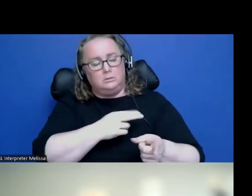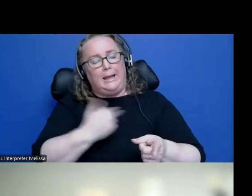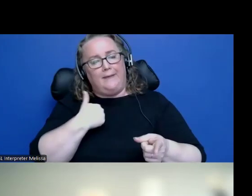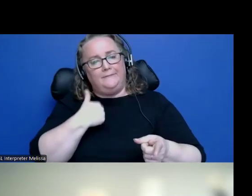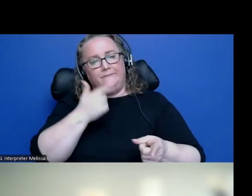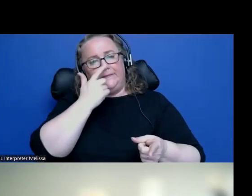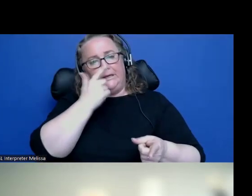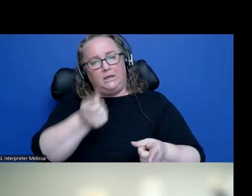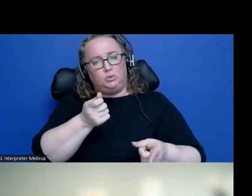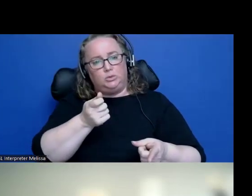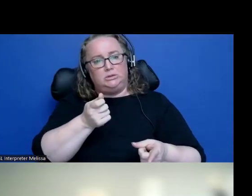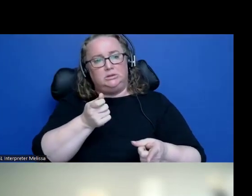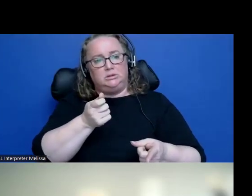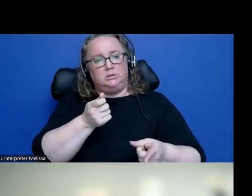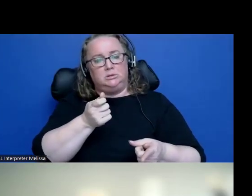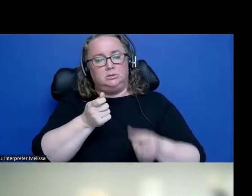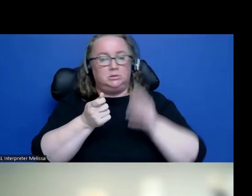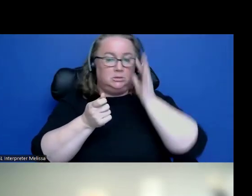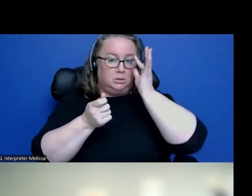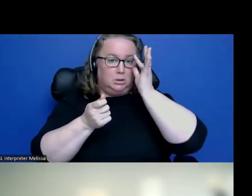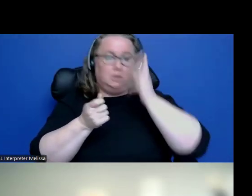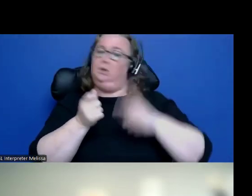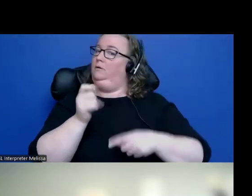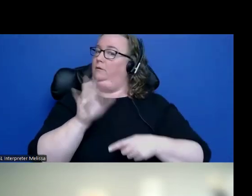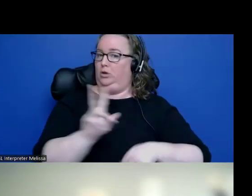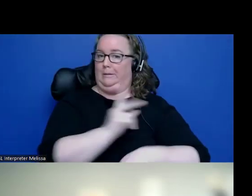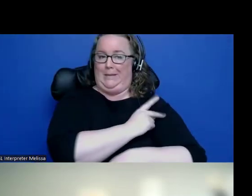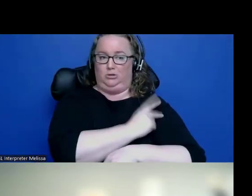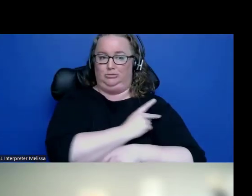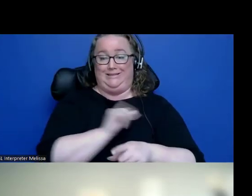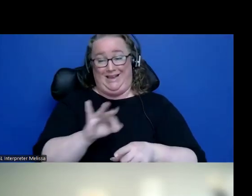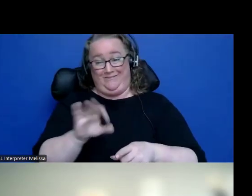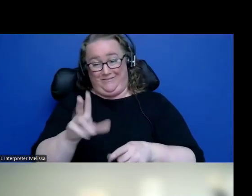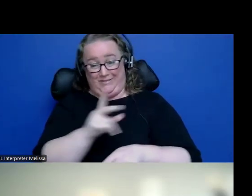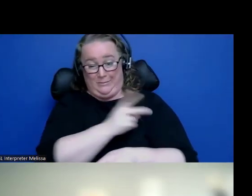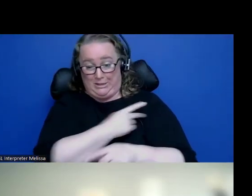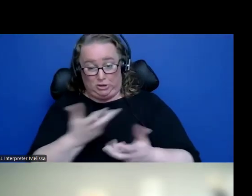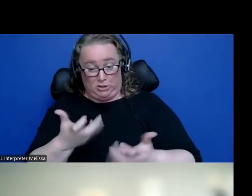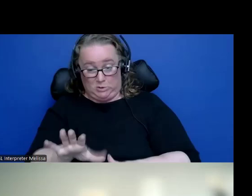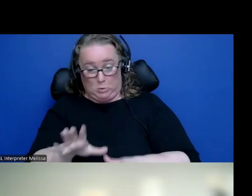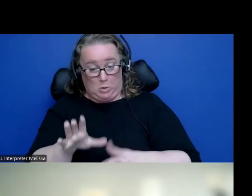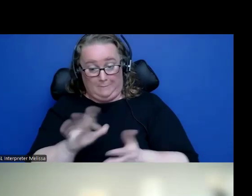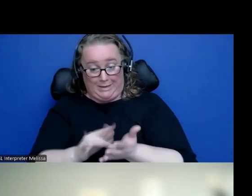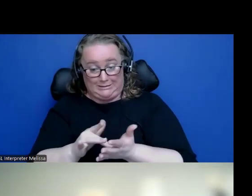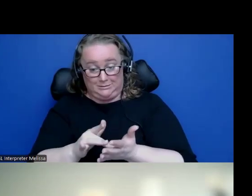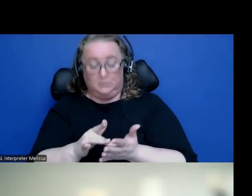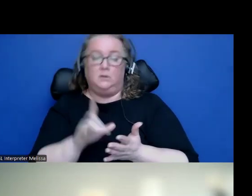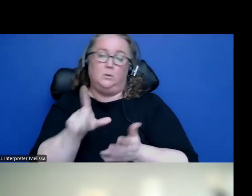conflict with those of their patients who may wish to avoid medication.